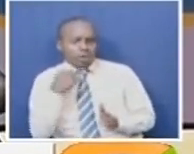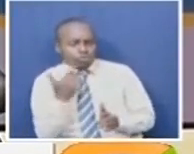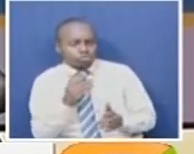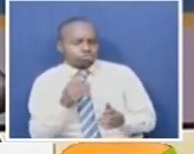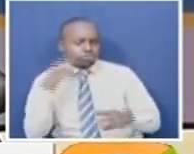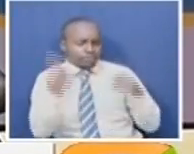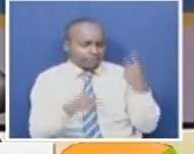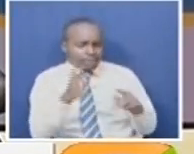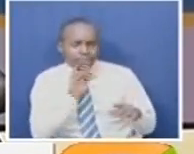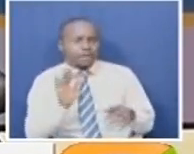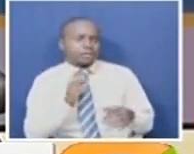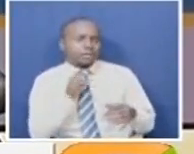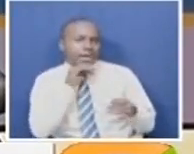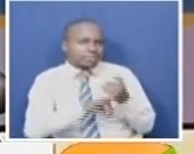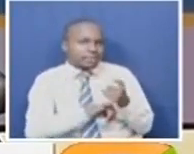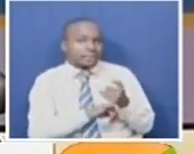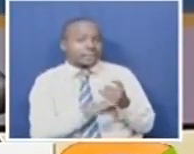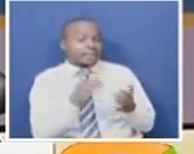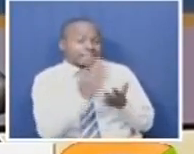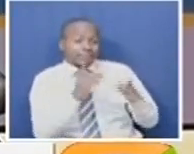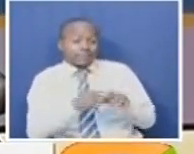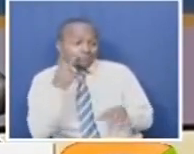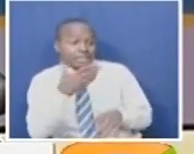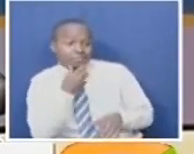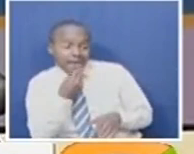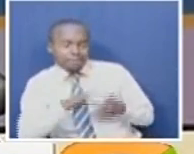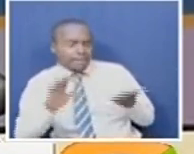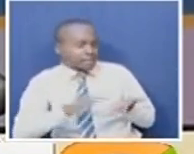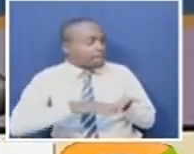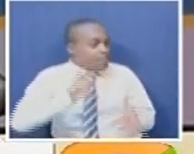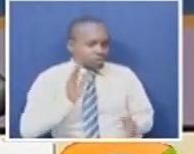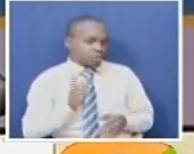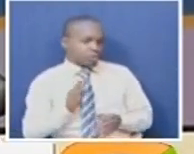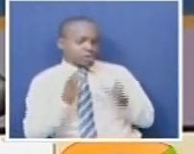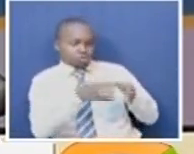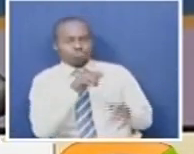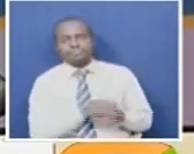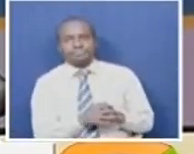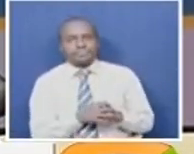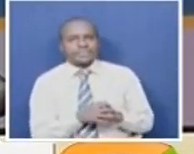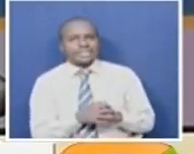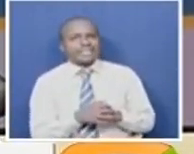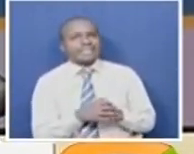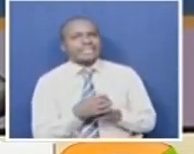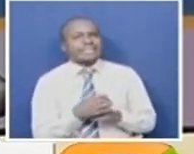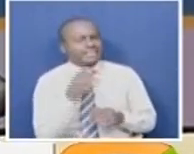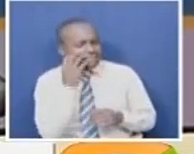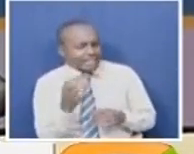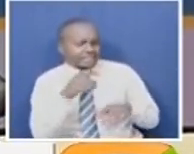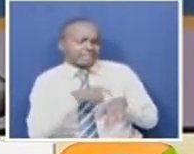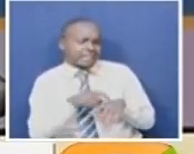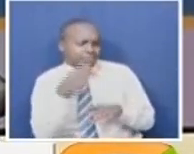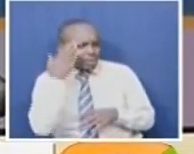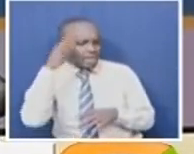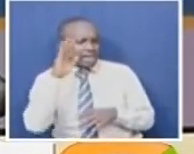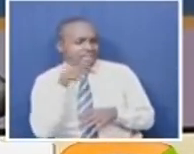their partners. We also see some men, but most of them are women. Mm-hmm. And it's sad, you know, and I realize a lot of these things are